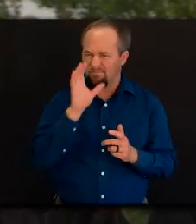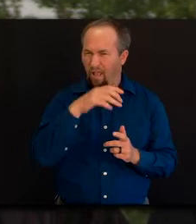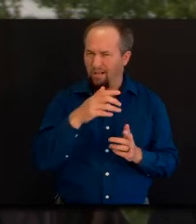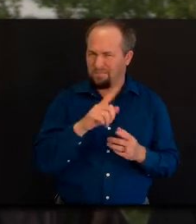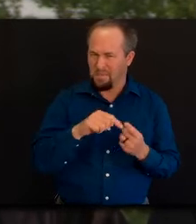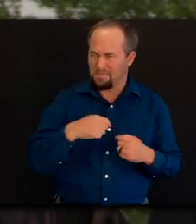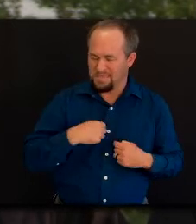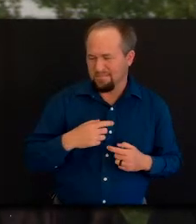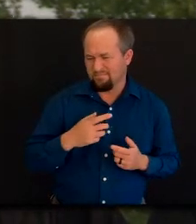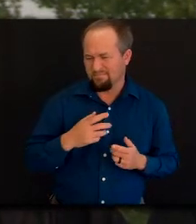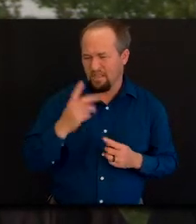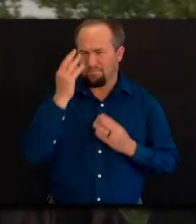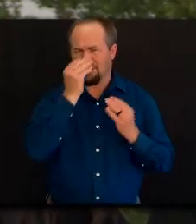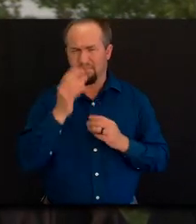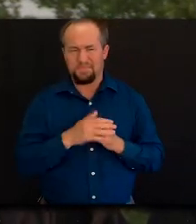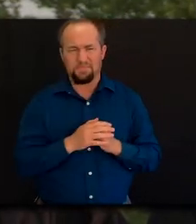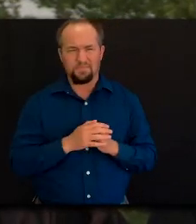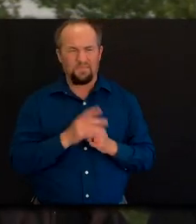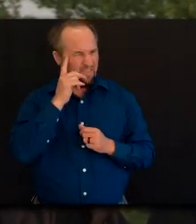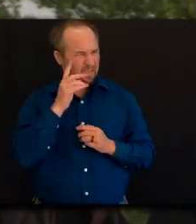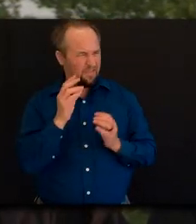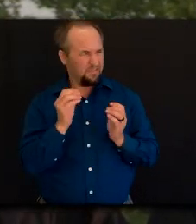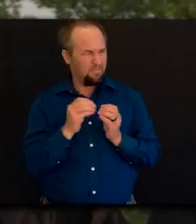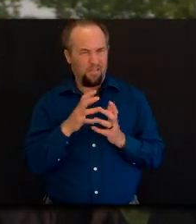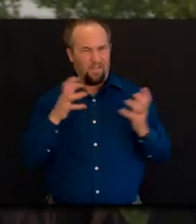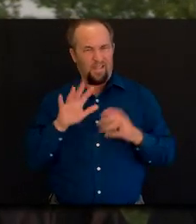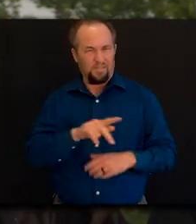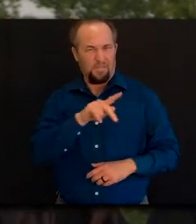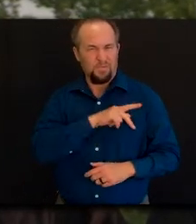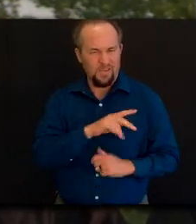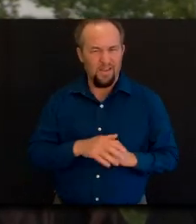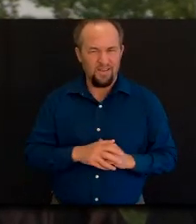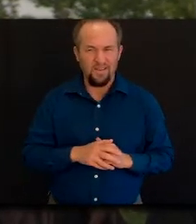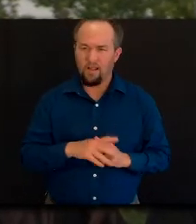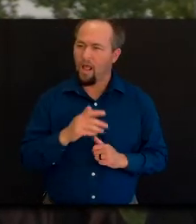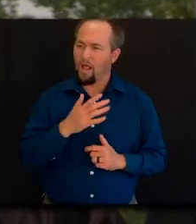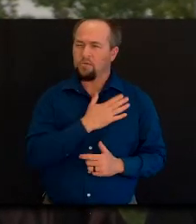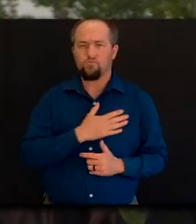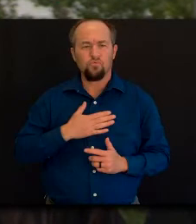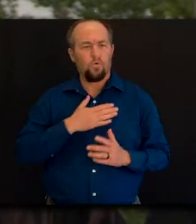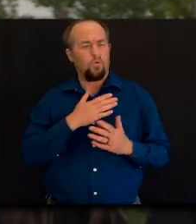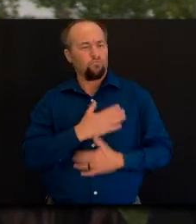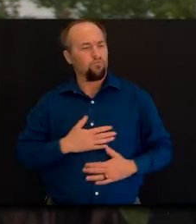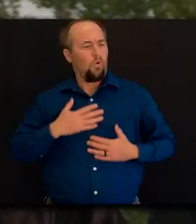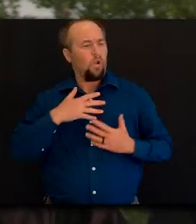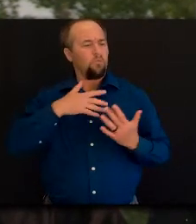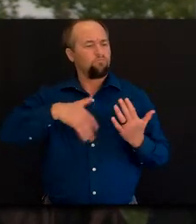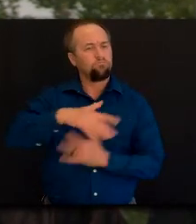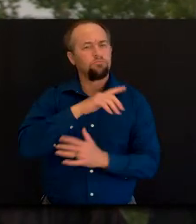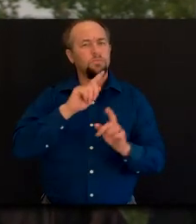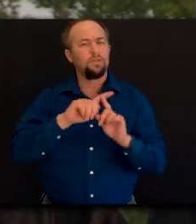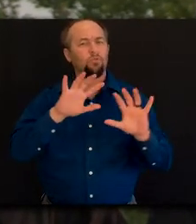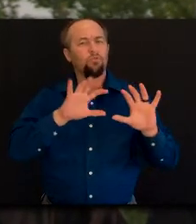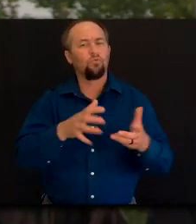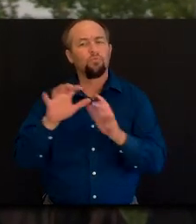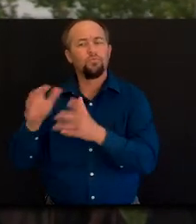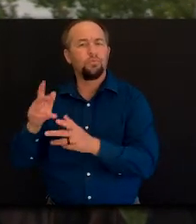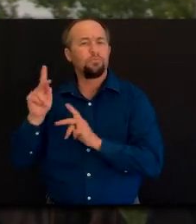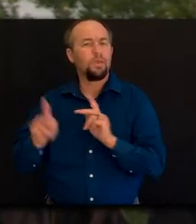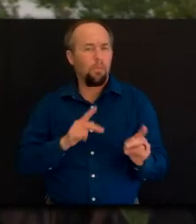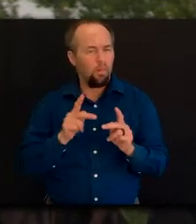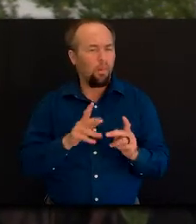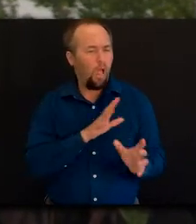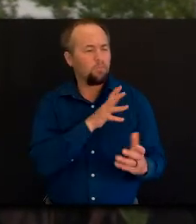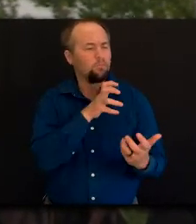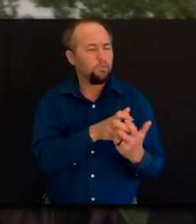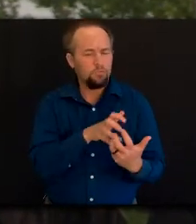I think gray socks are a lot like my personality. I love pairing myself with different groups of people. Just like the gray sock has no issue pairing with